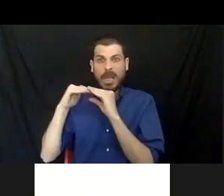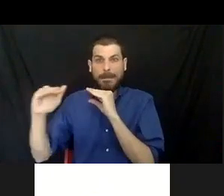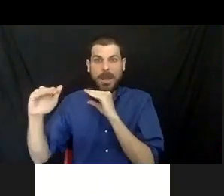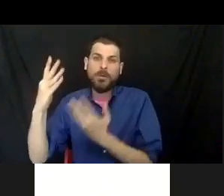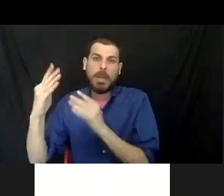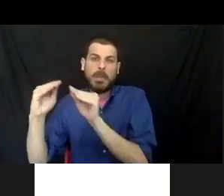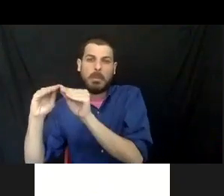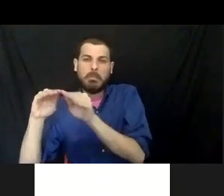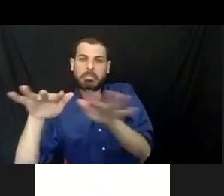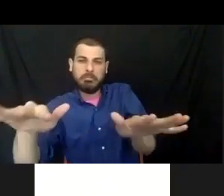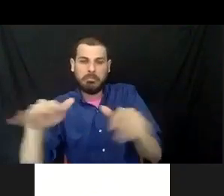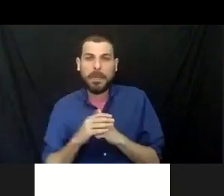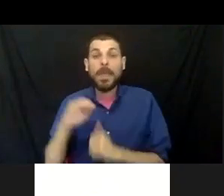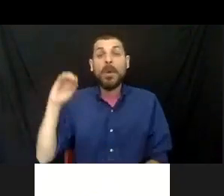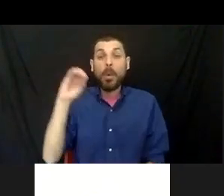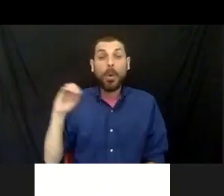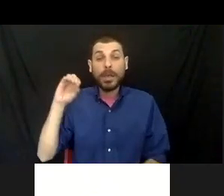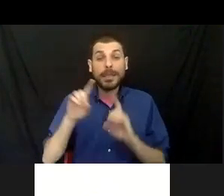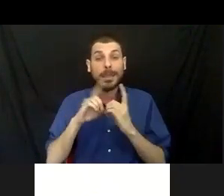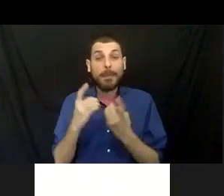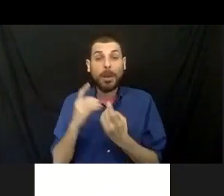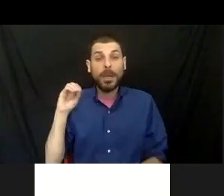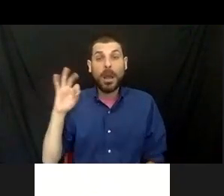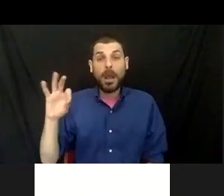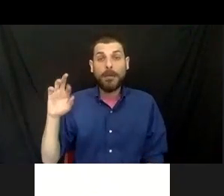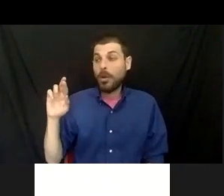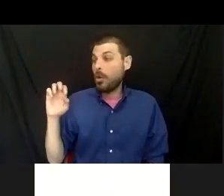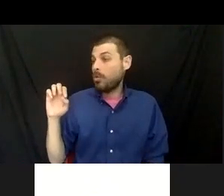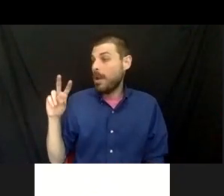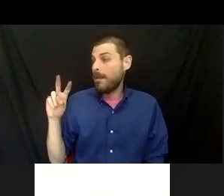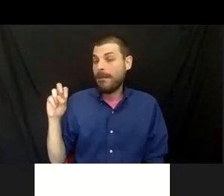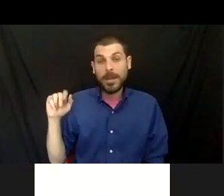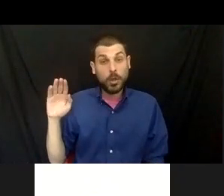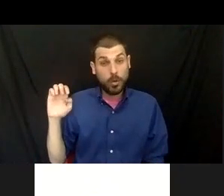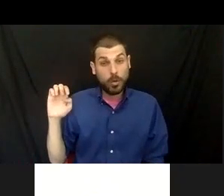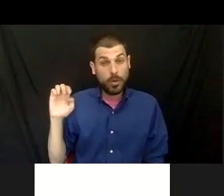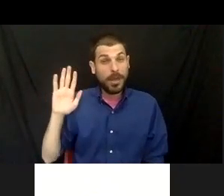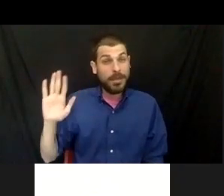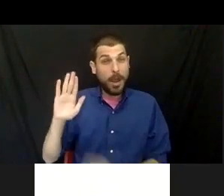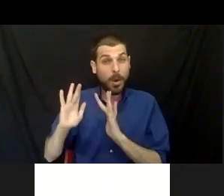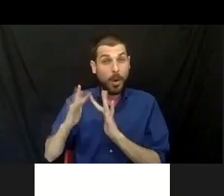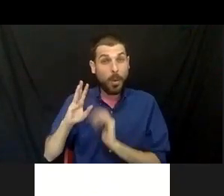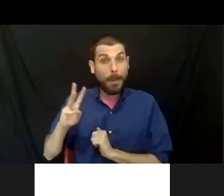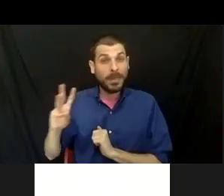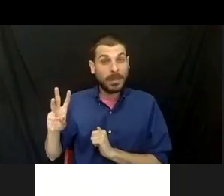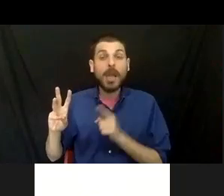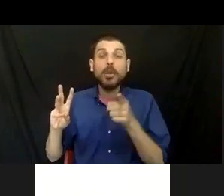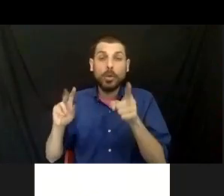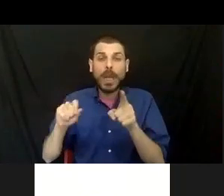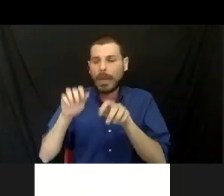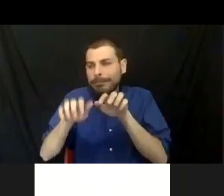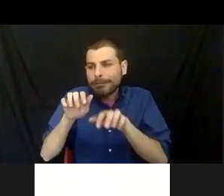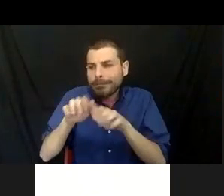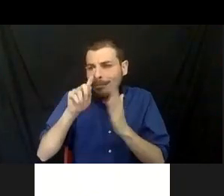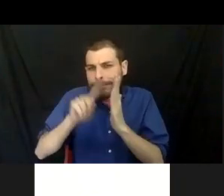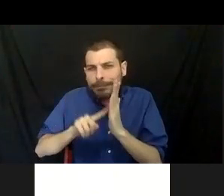it on the Oregon Department of Revenue's website. So if you think you might be eligible for the property tax deferral, and if